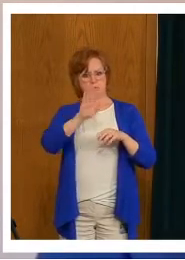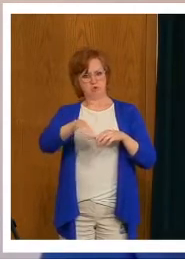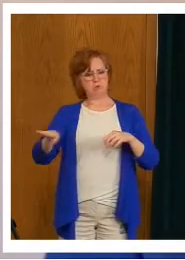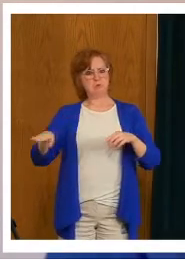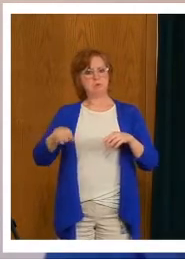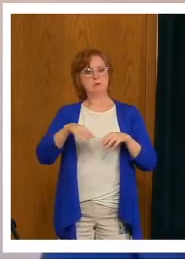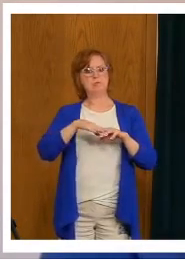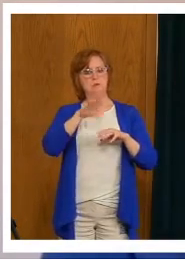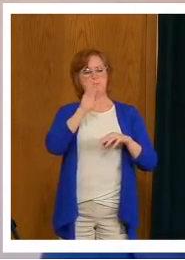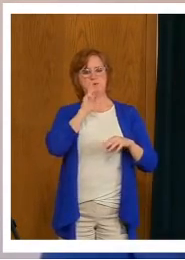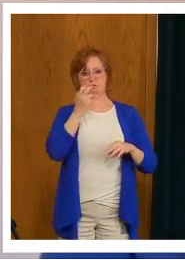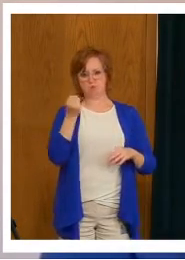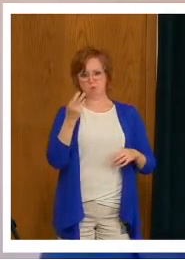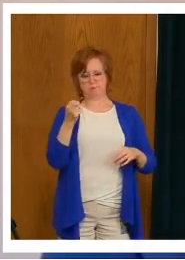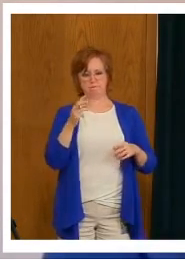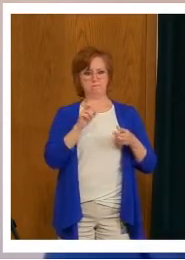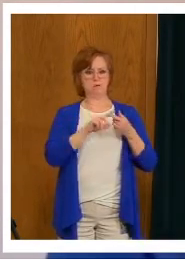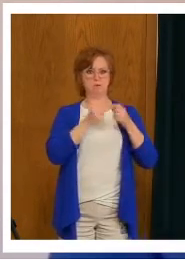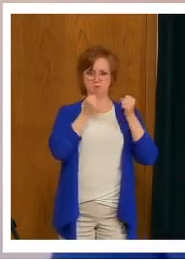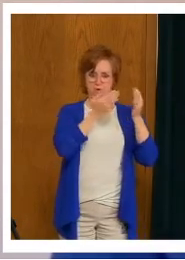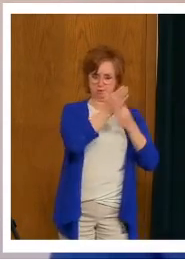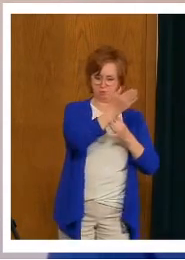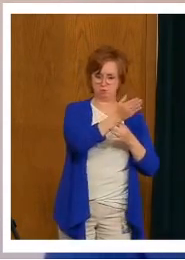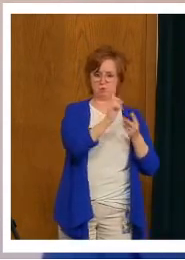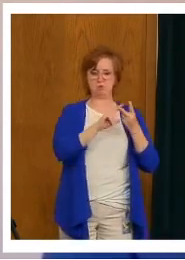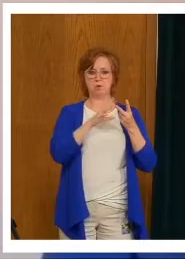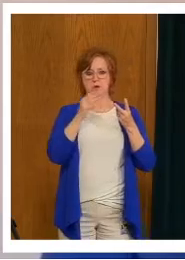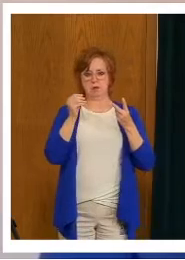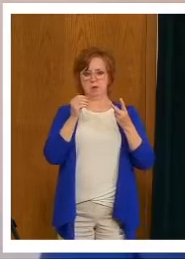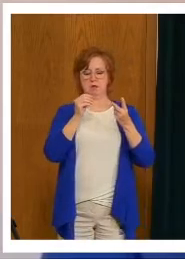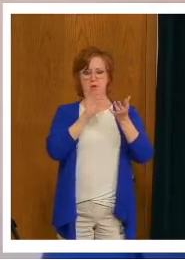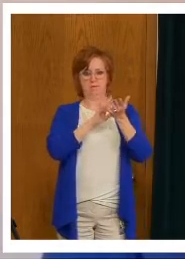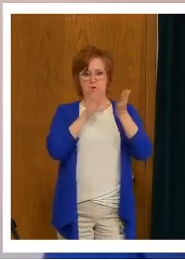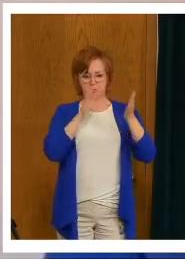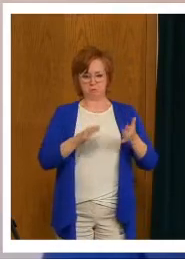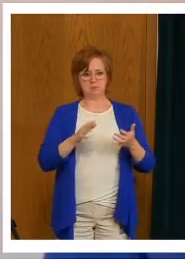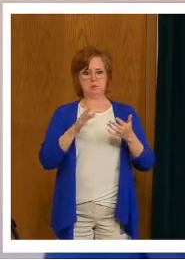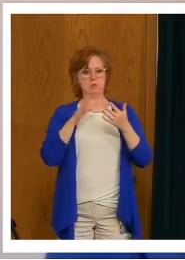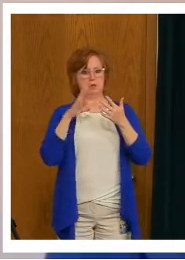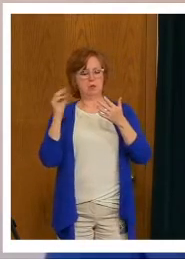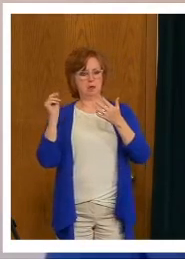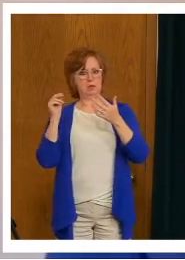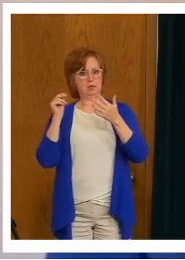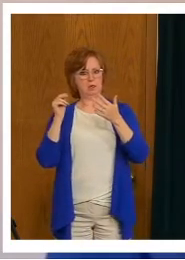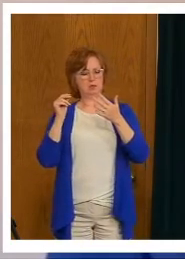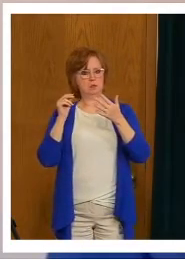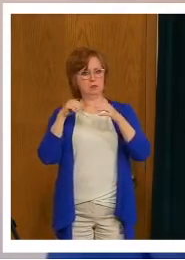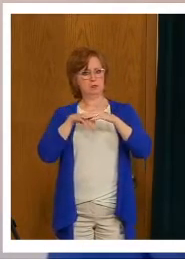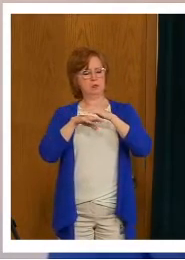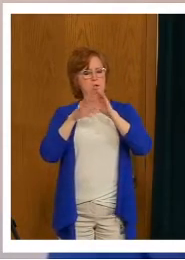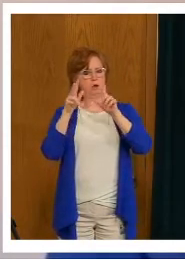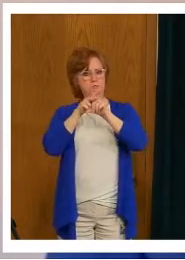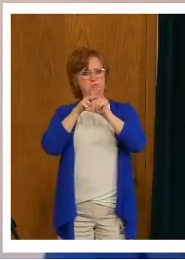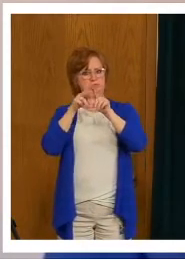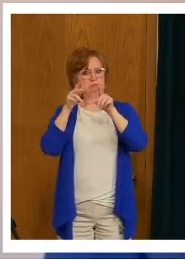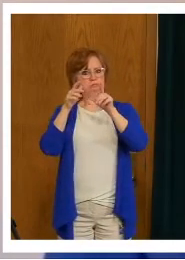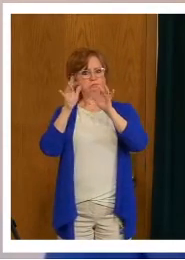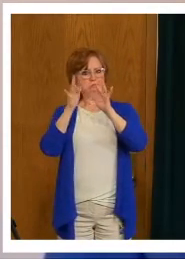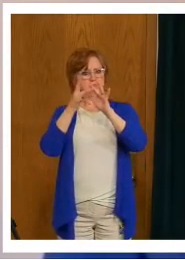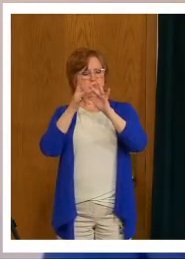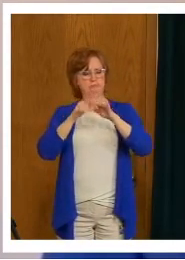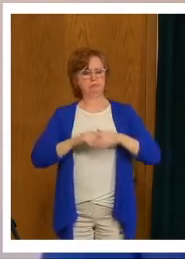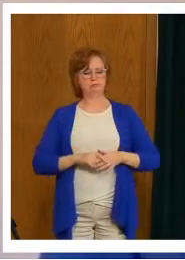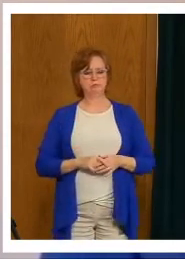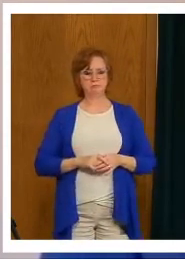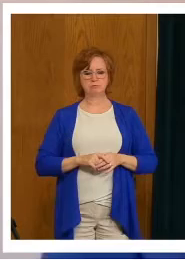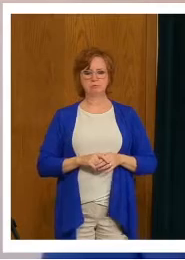even pharmacies, which is fully acceptable, and we'll take some of the case numbers away when we go into the schools. But we